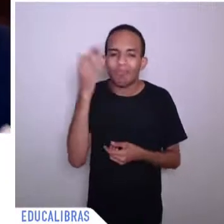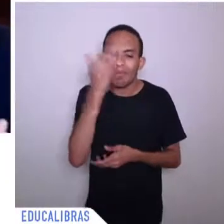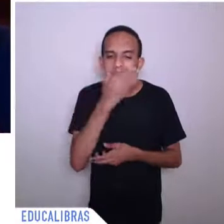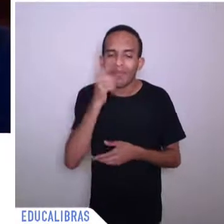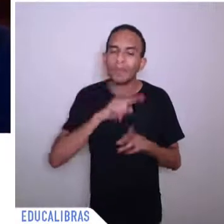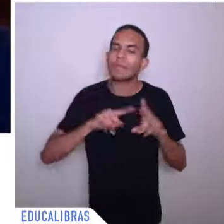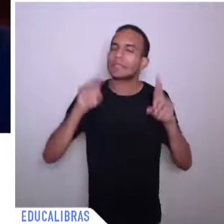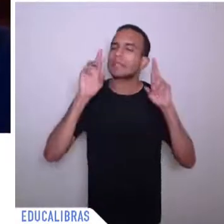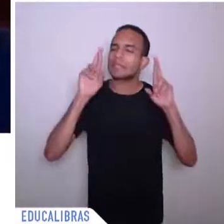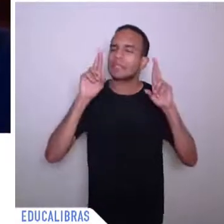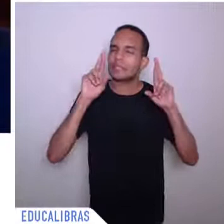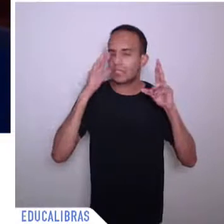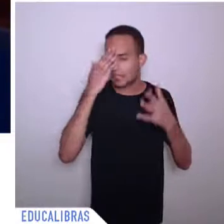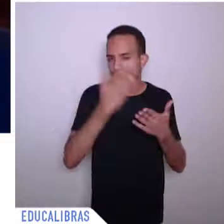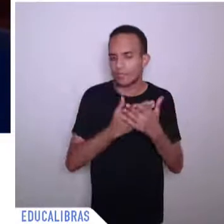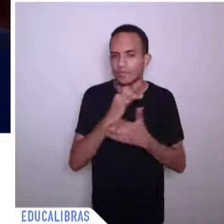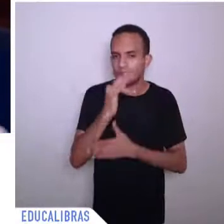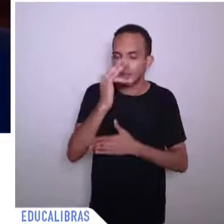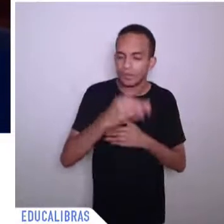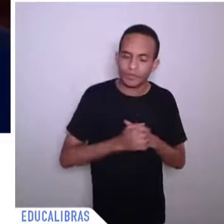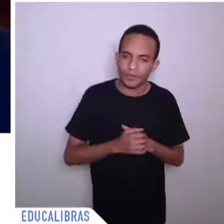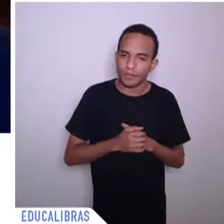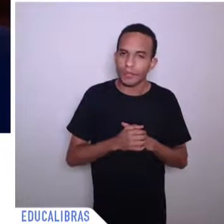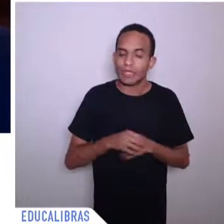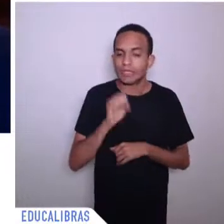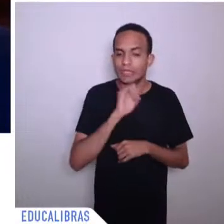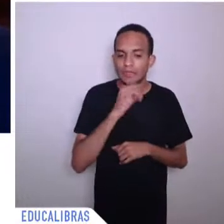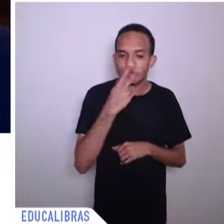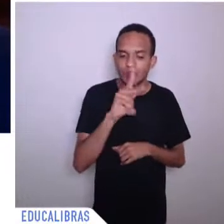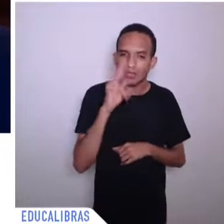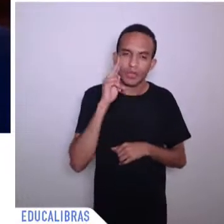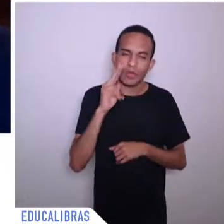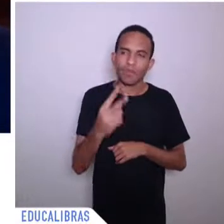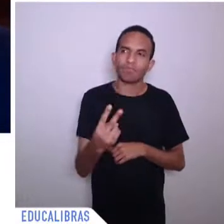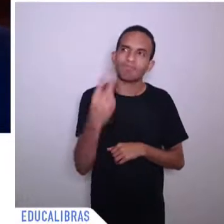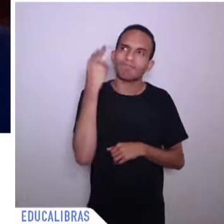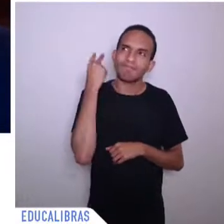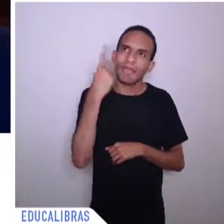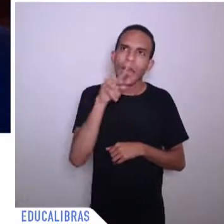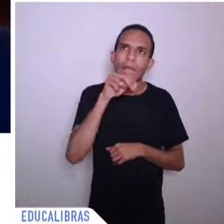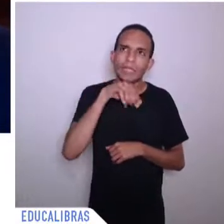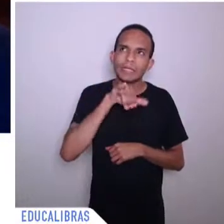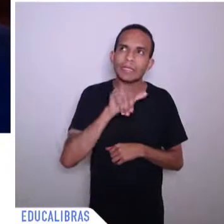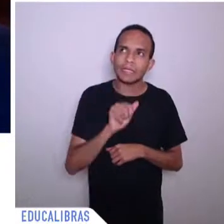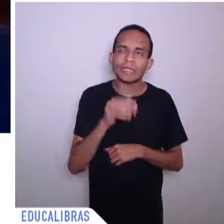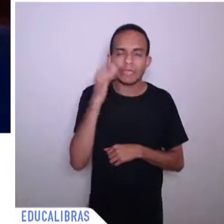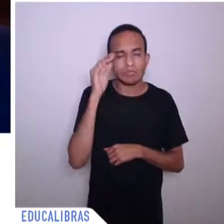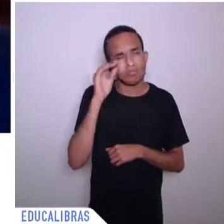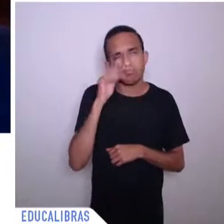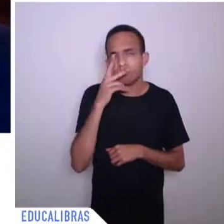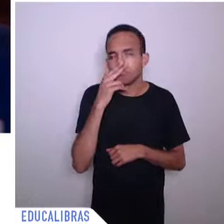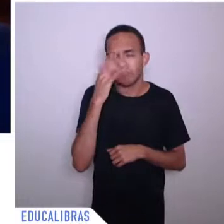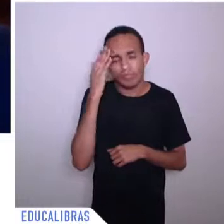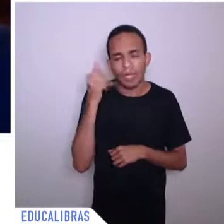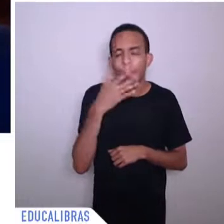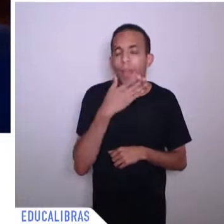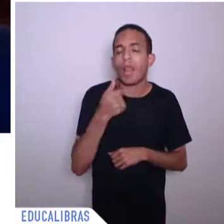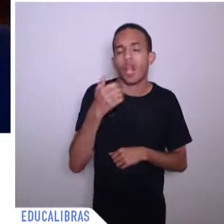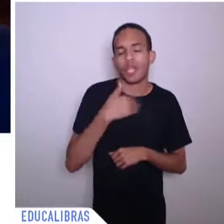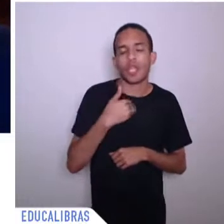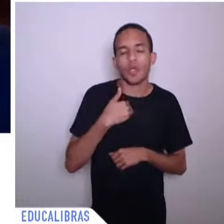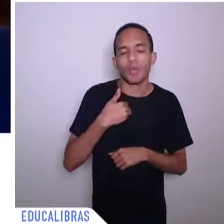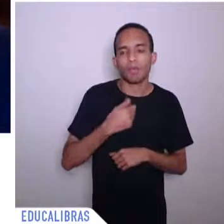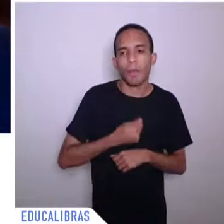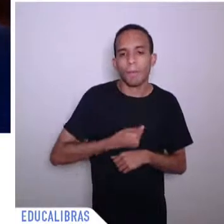future, in a blind way, but with some hope. If you look back, and I think Nina knows